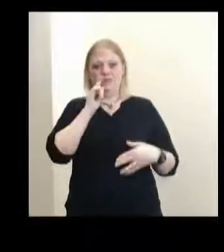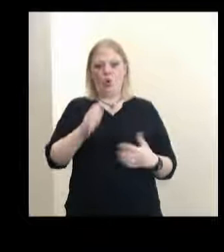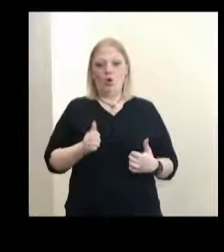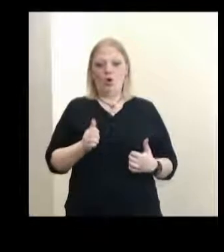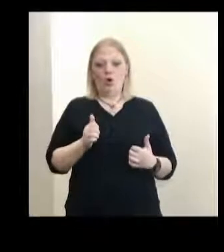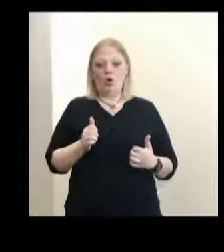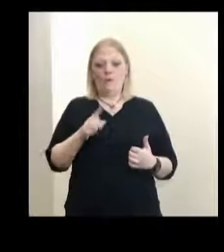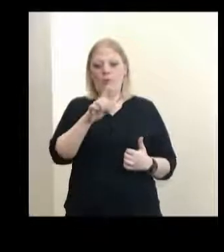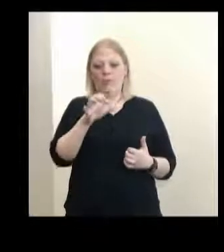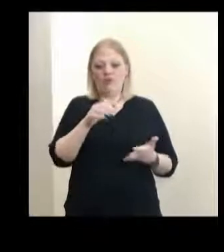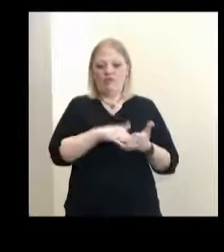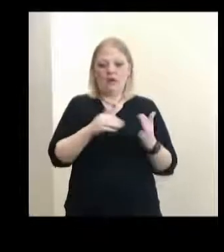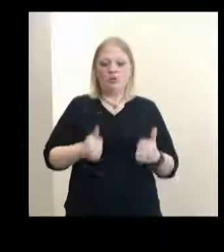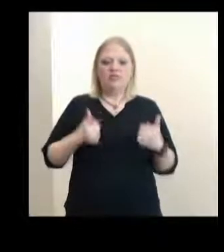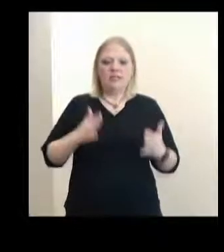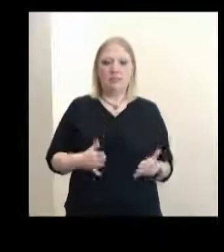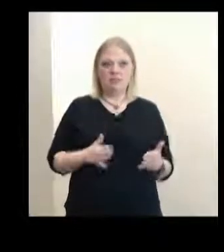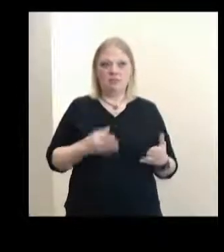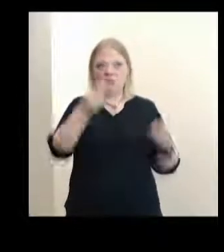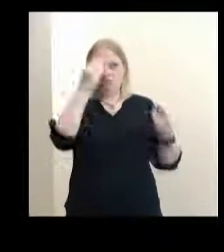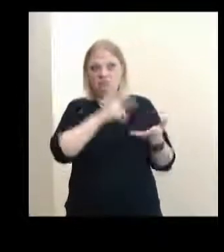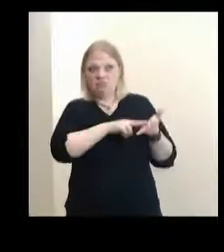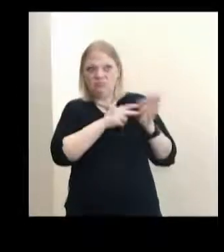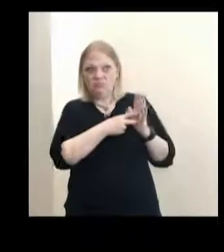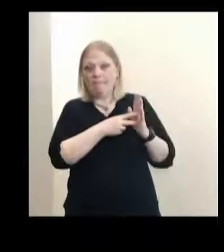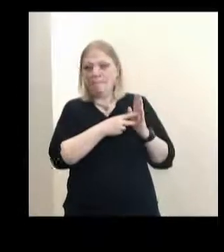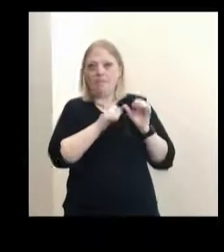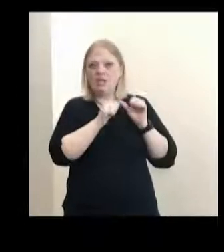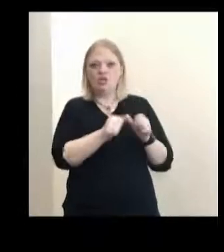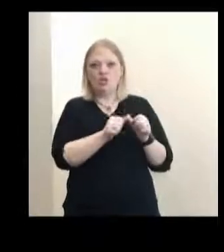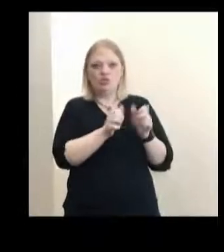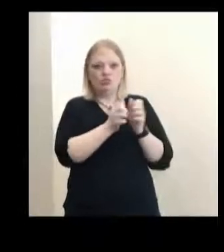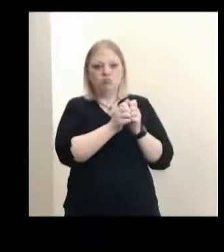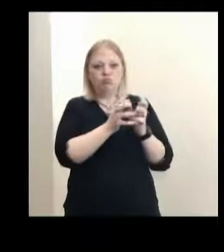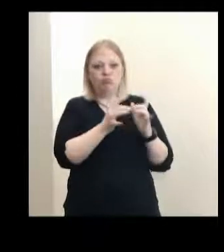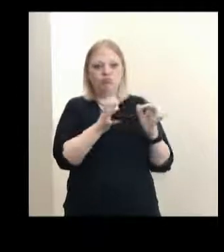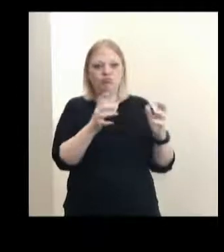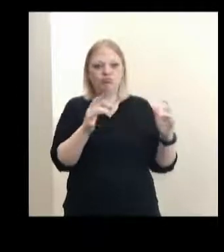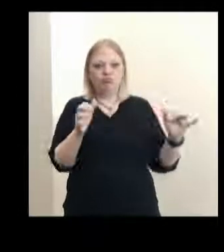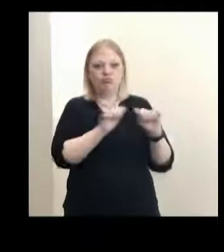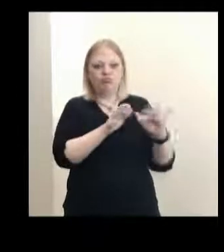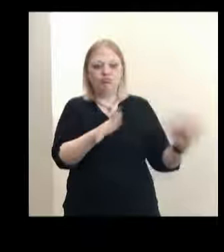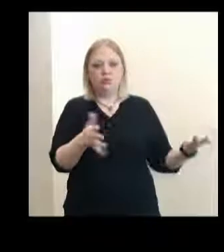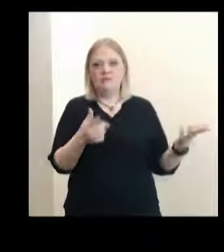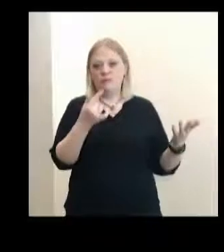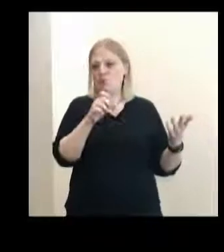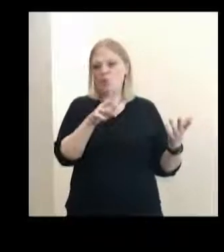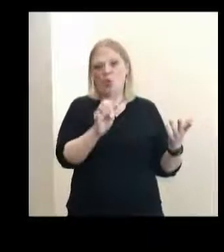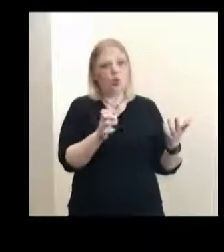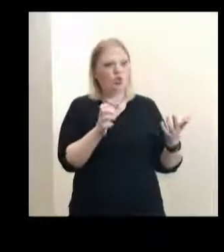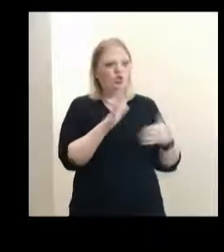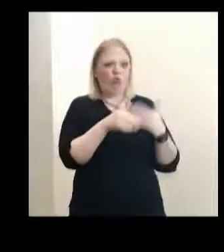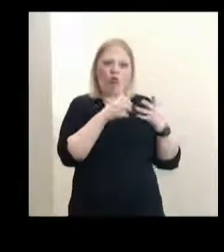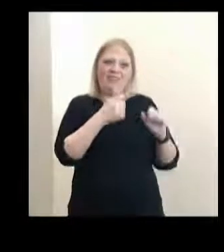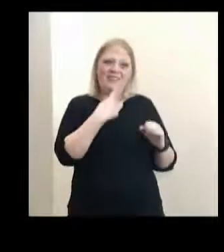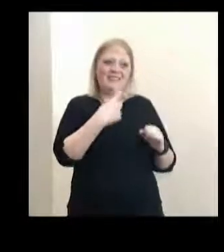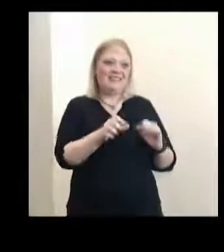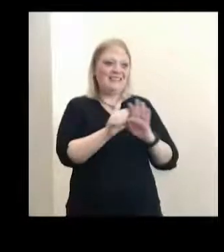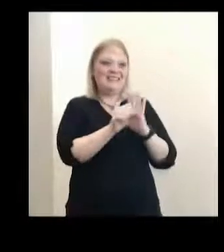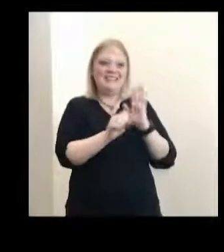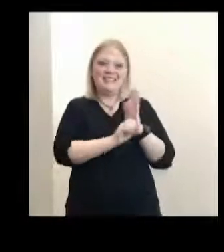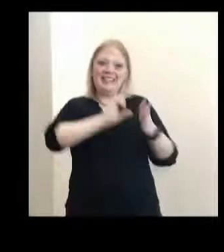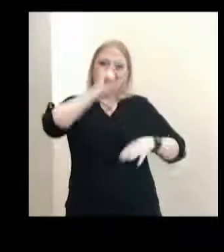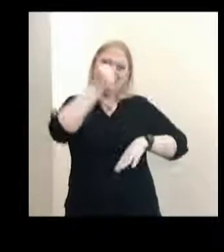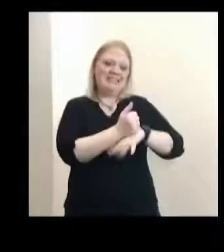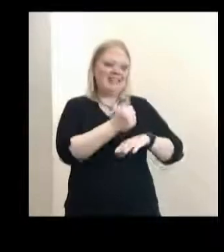would indicate to us that we're seeing continued growth. So, George, all I can say is the state sets the